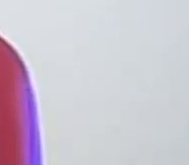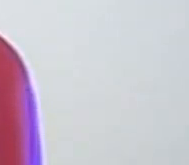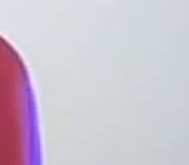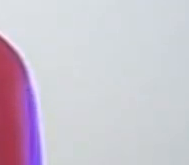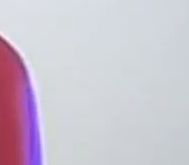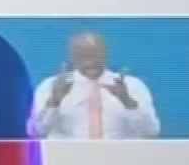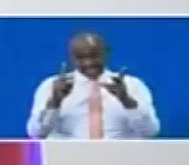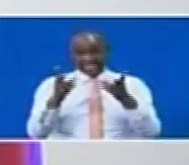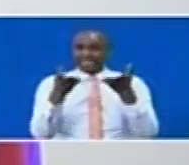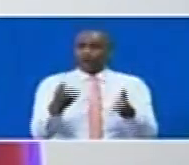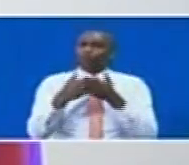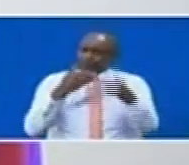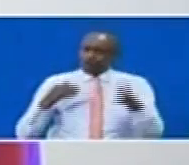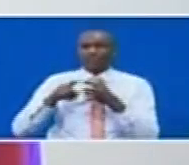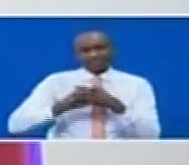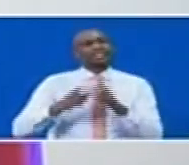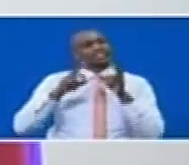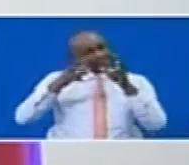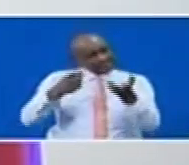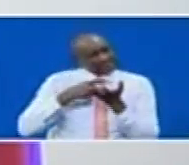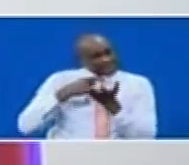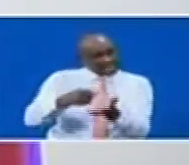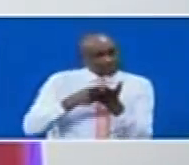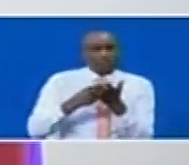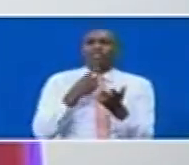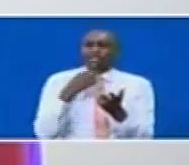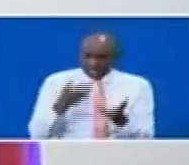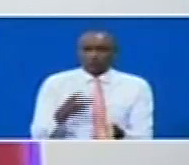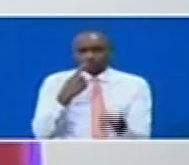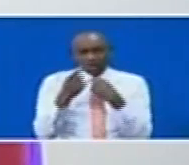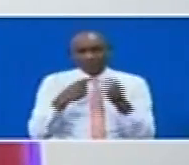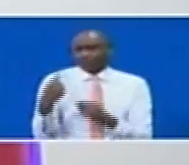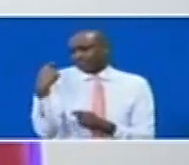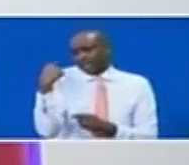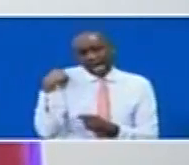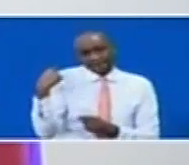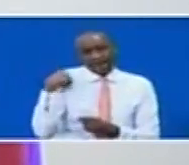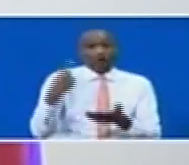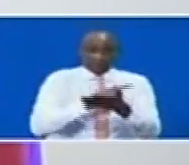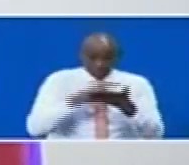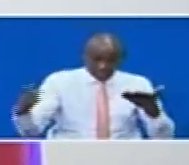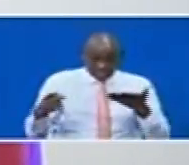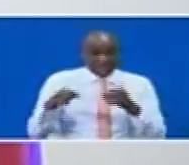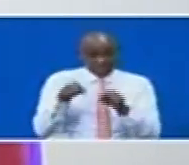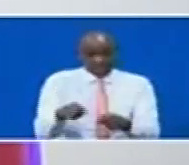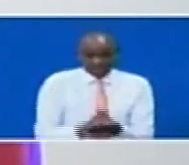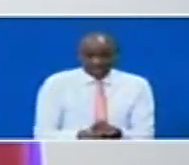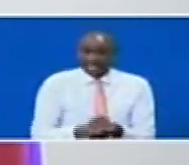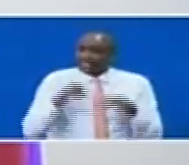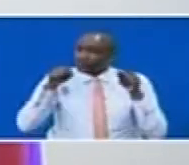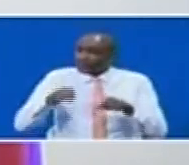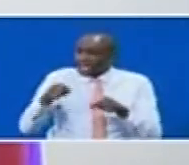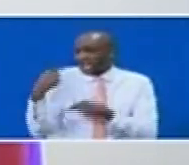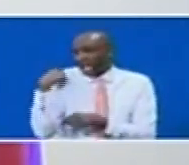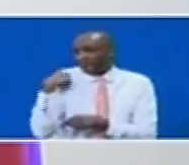All right, so before we get into our discussion, let's talk about our number of the week right here on Checkpoint. And today, that number